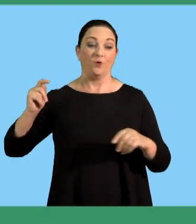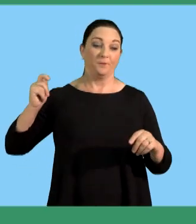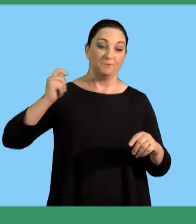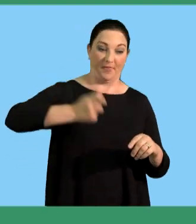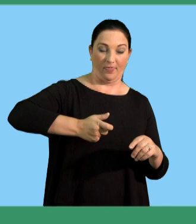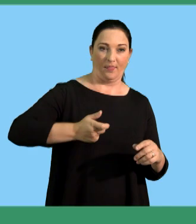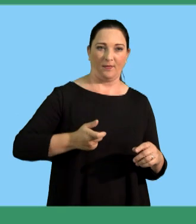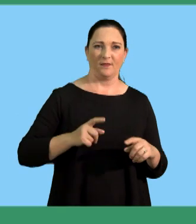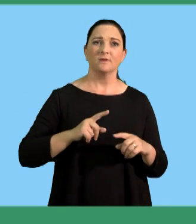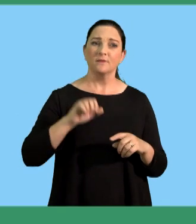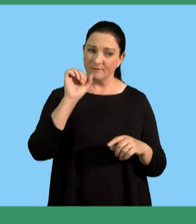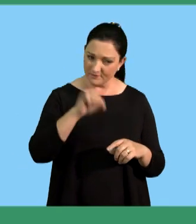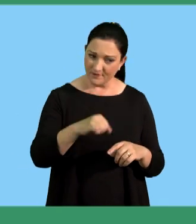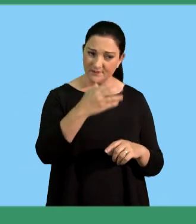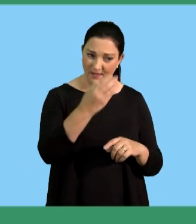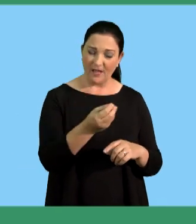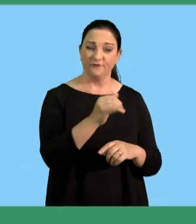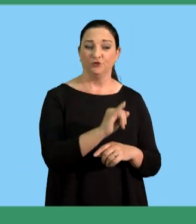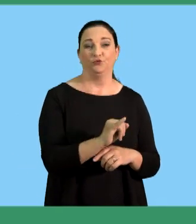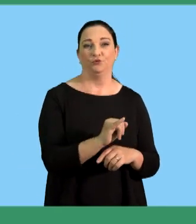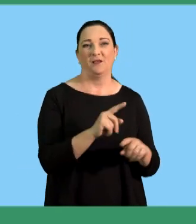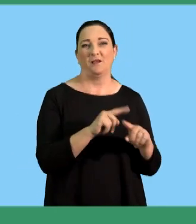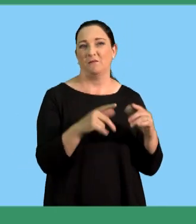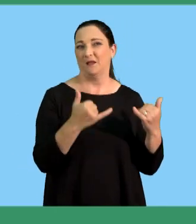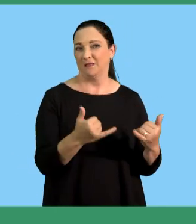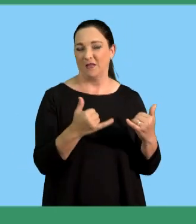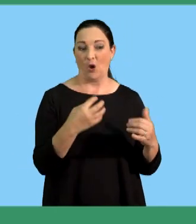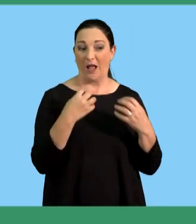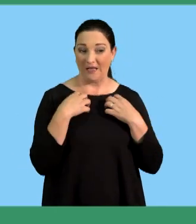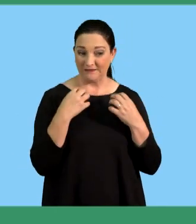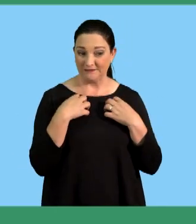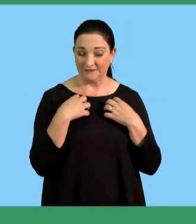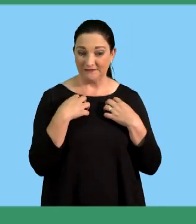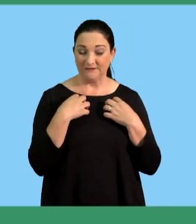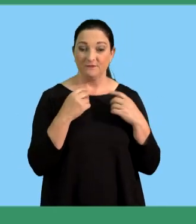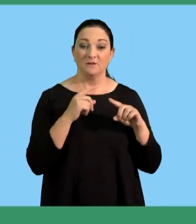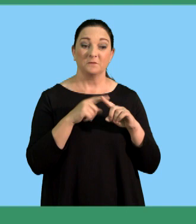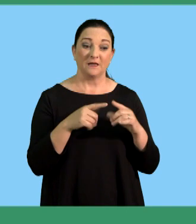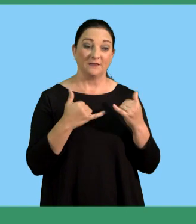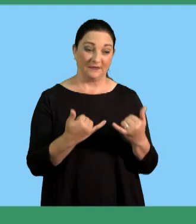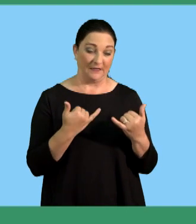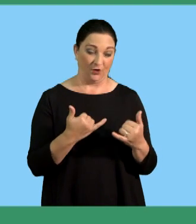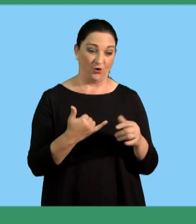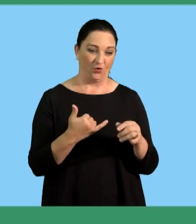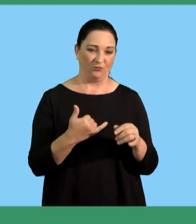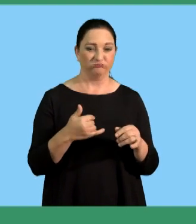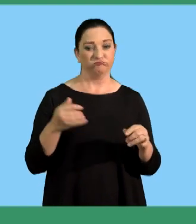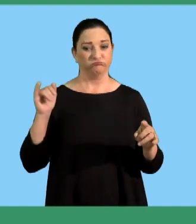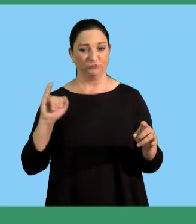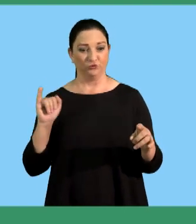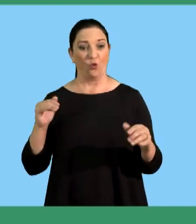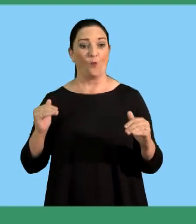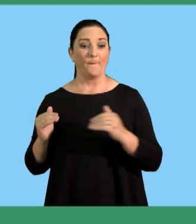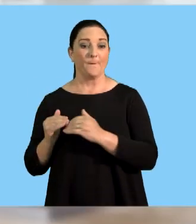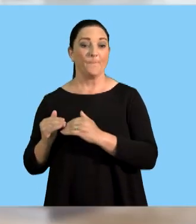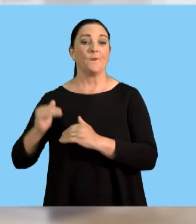say insurance is taken, but on what now? On an asset, but the insurance is being more than the